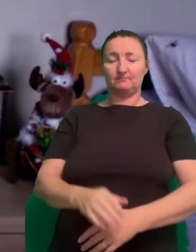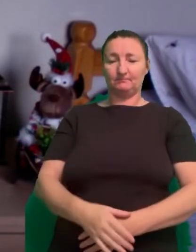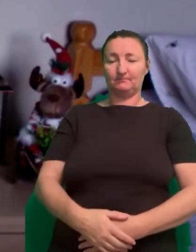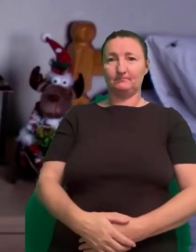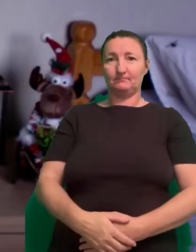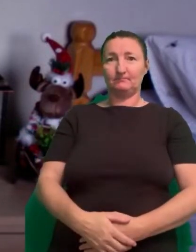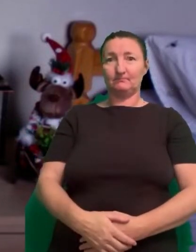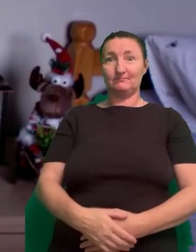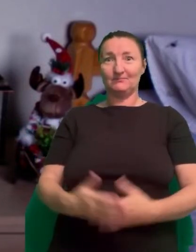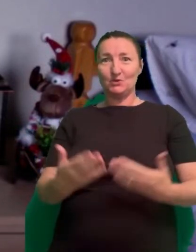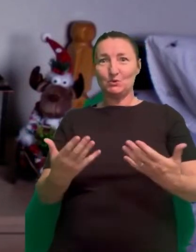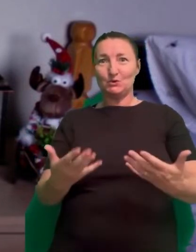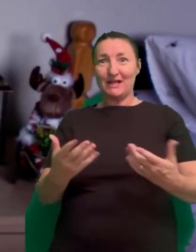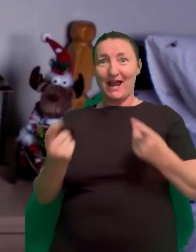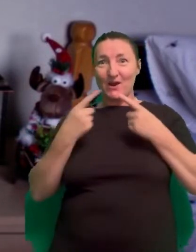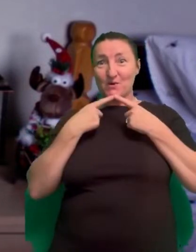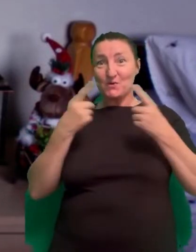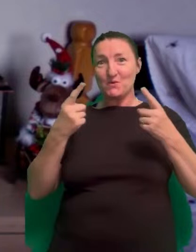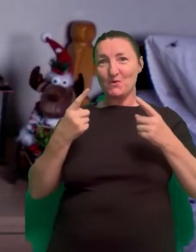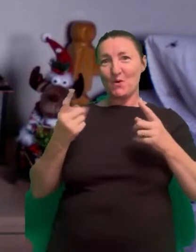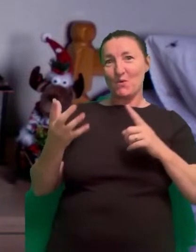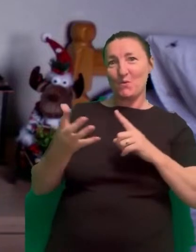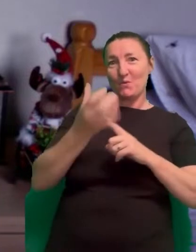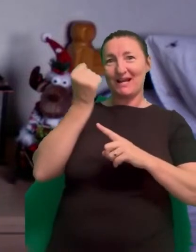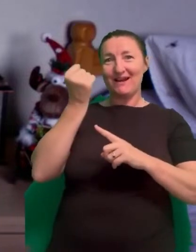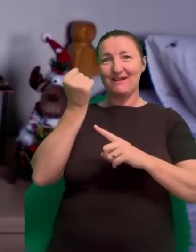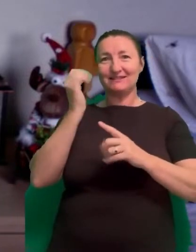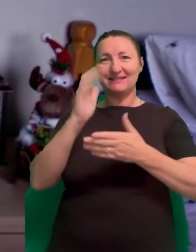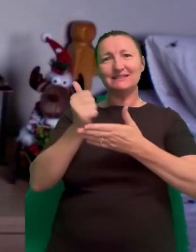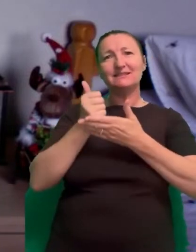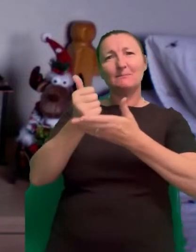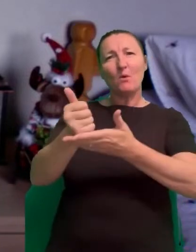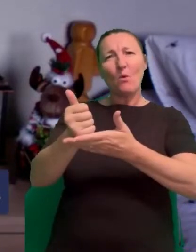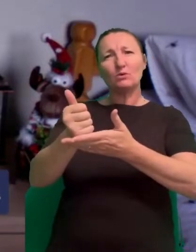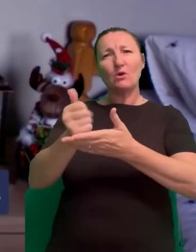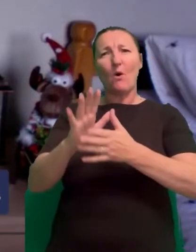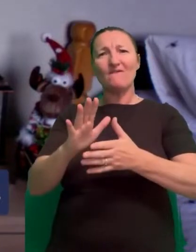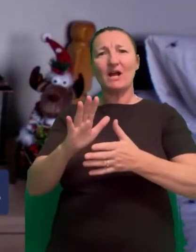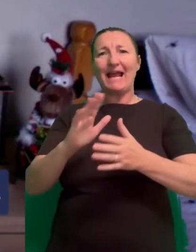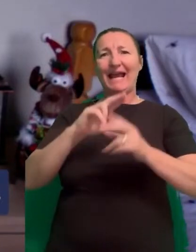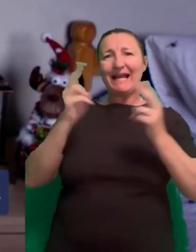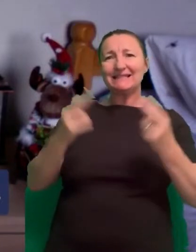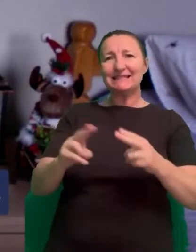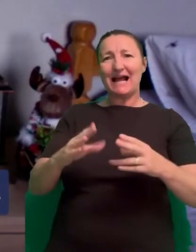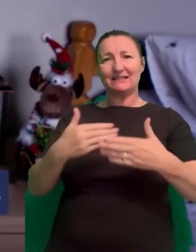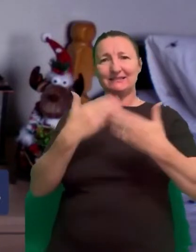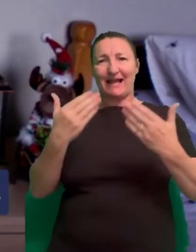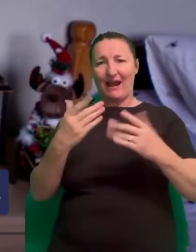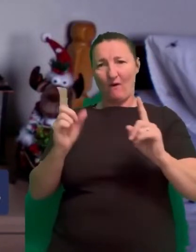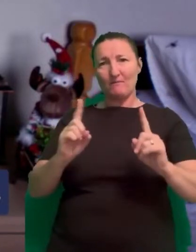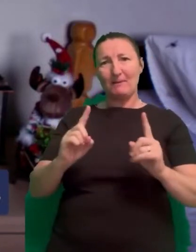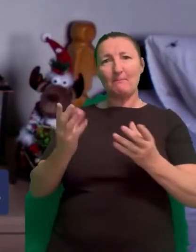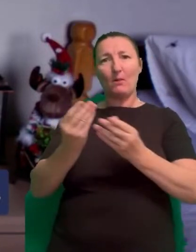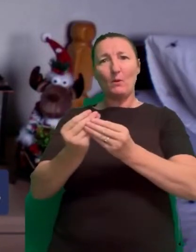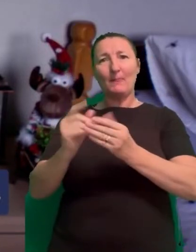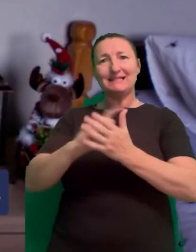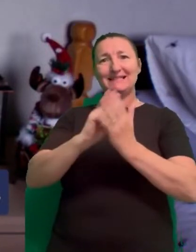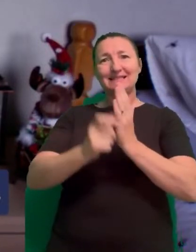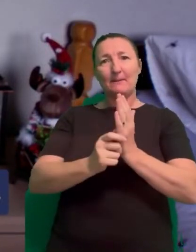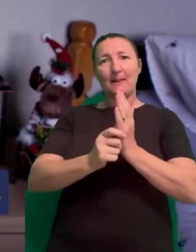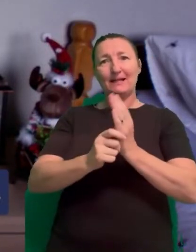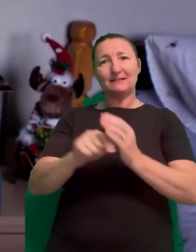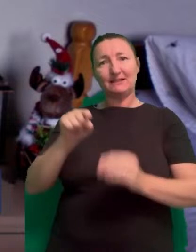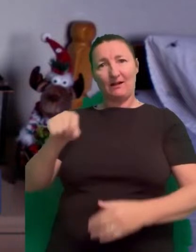and New Zealand. Today we announce our winners in support of International Day of Persons